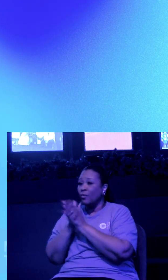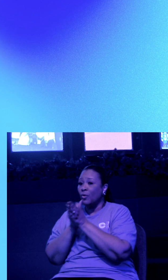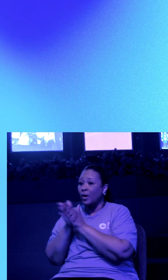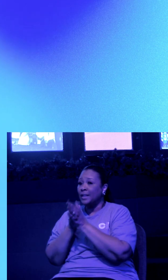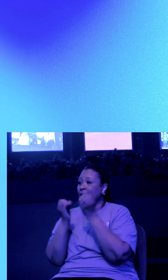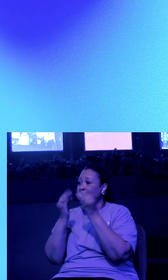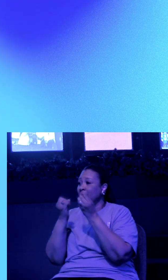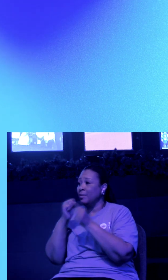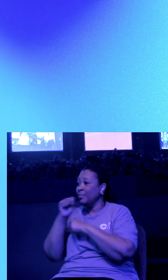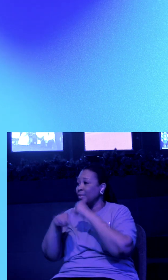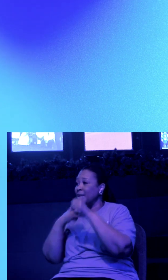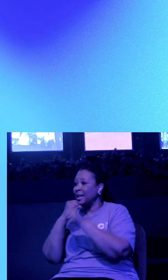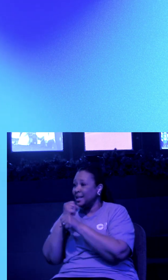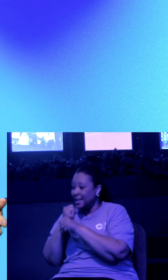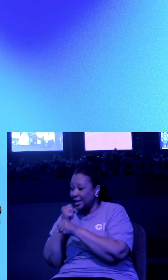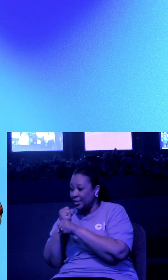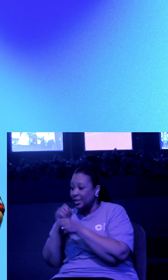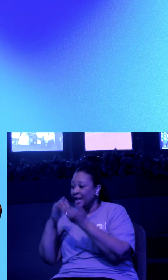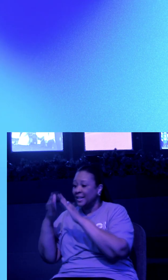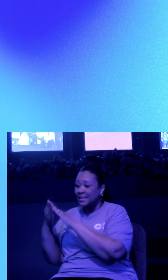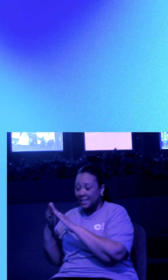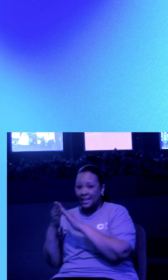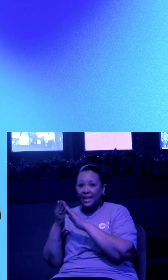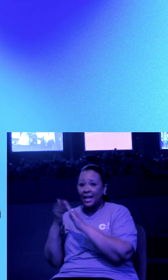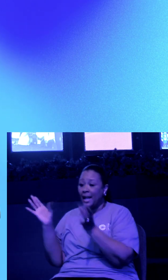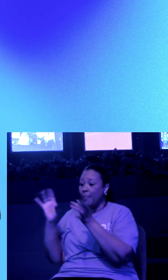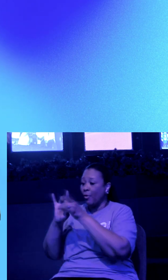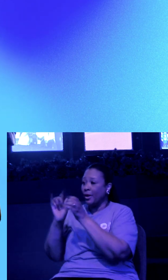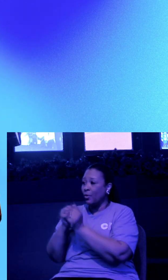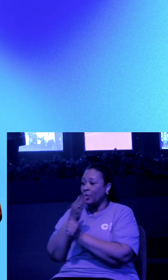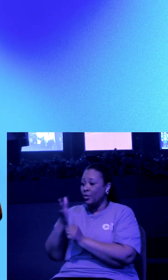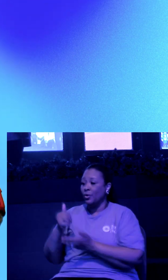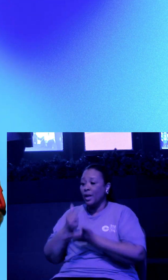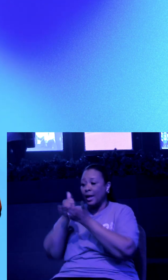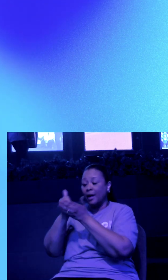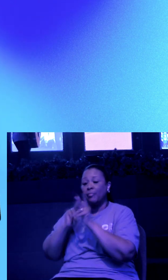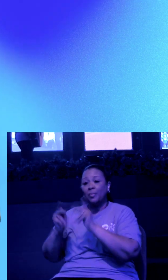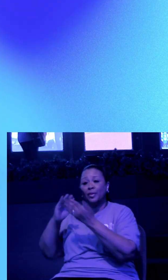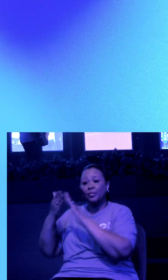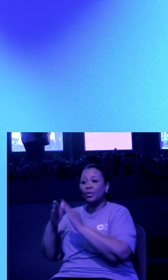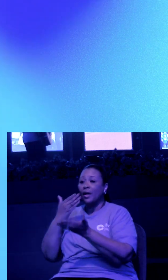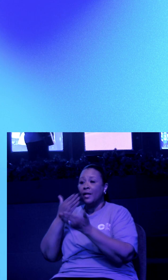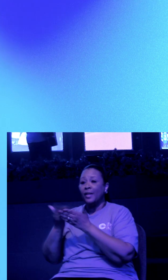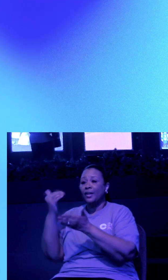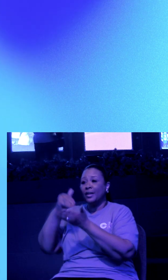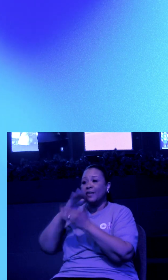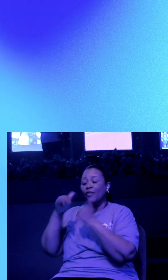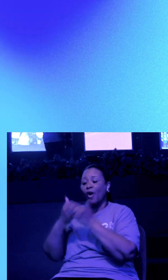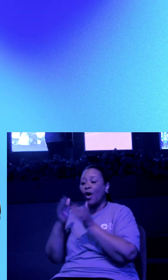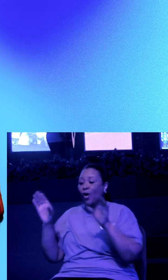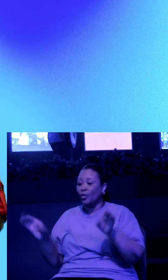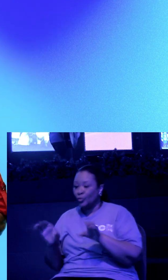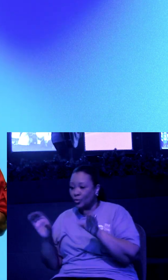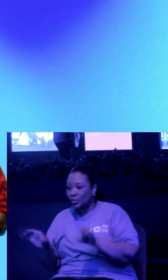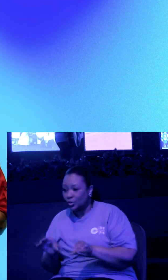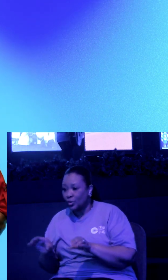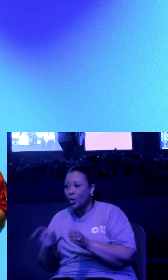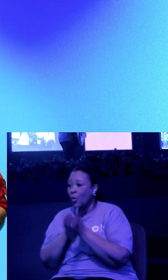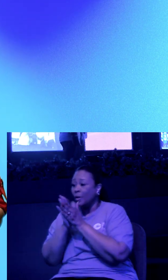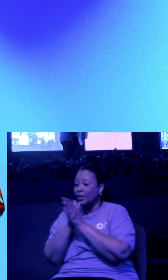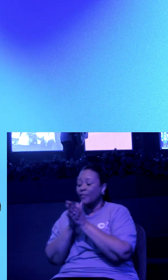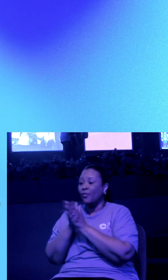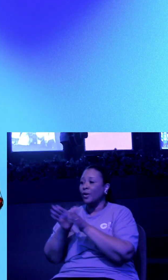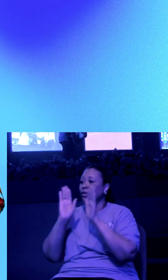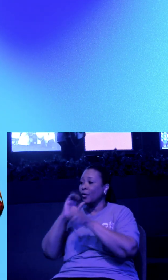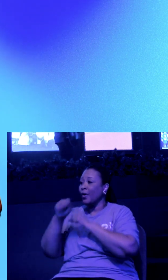more years with you here in our wonderful city and partnering with you to help everybody in the community. Thank you again for all that you do. Looking forward to